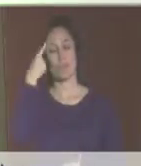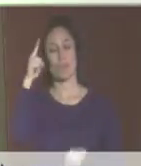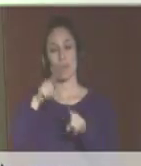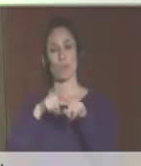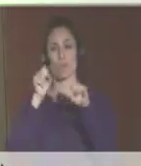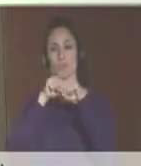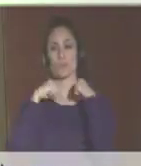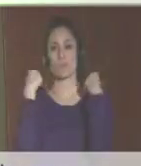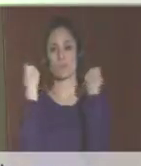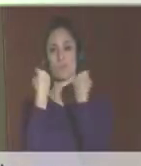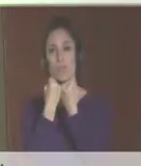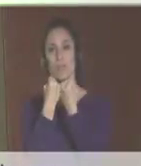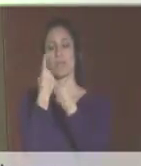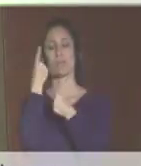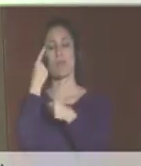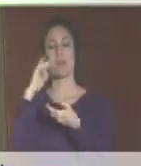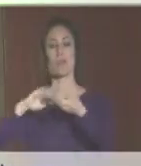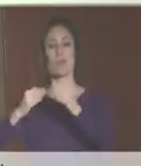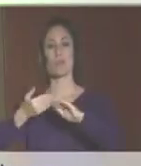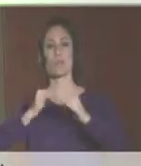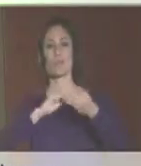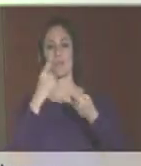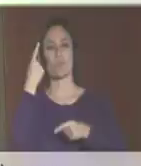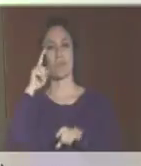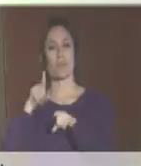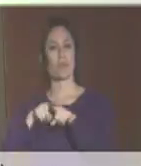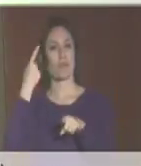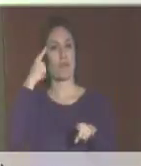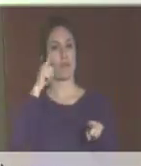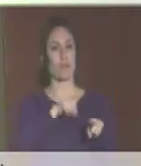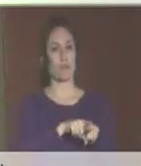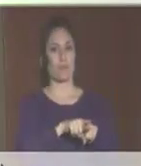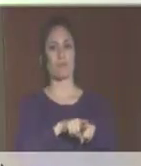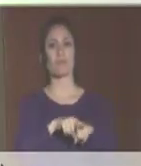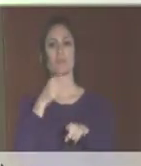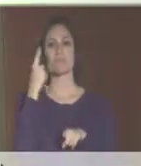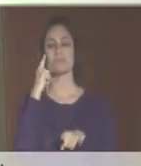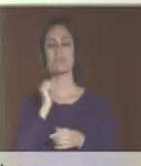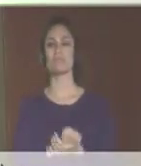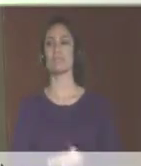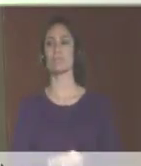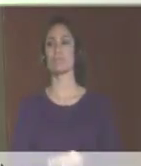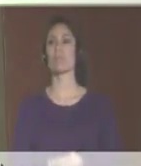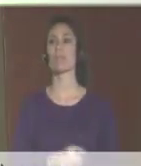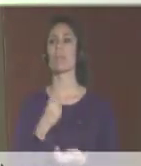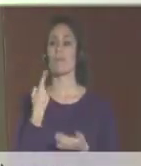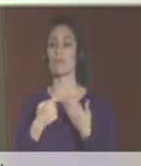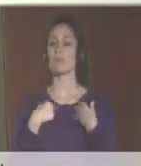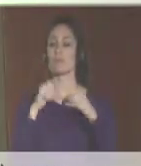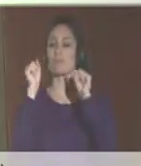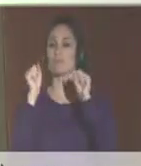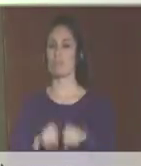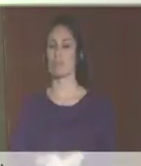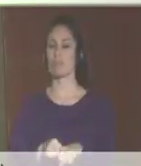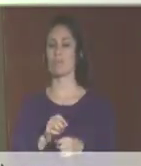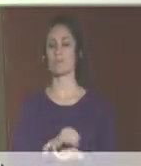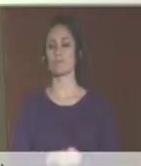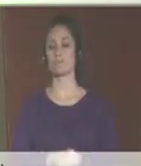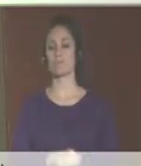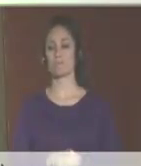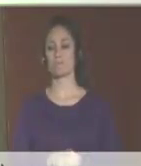through building grassroots social agreements with the communities, and the inclusion of criteria